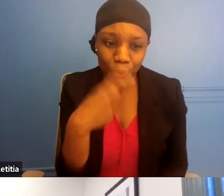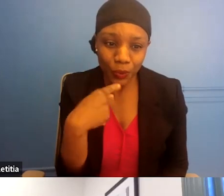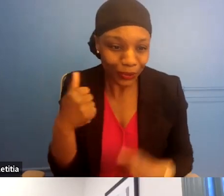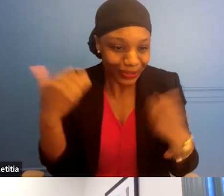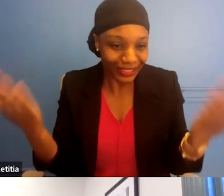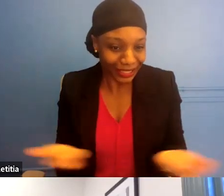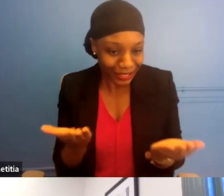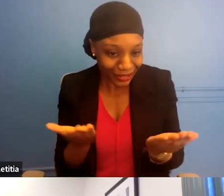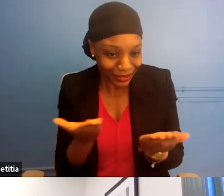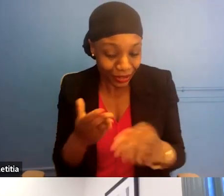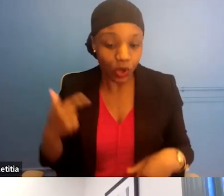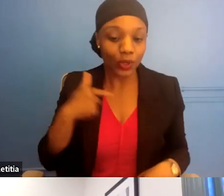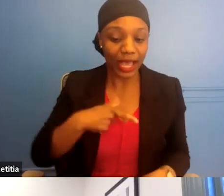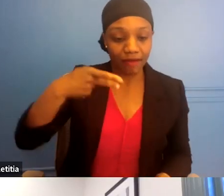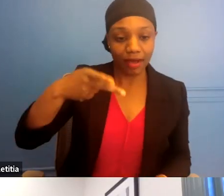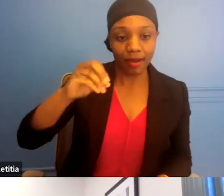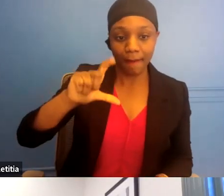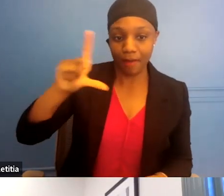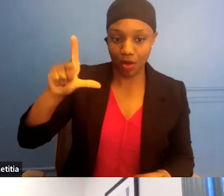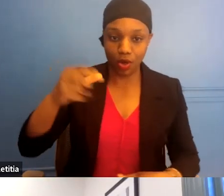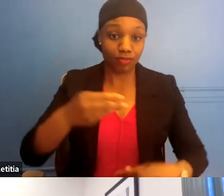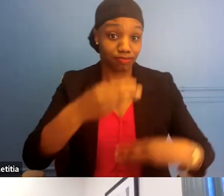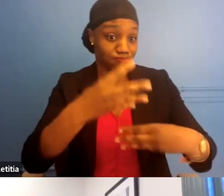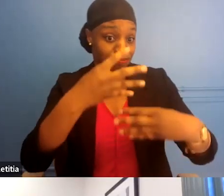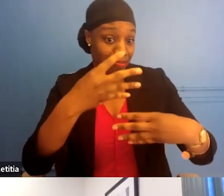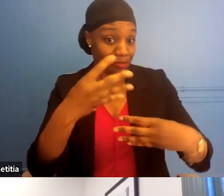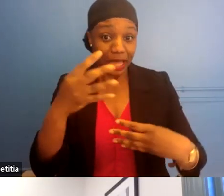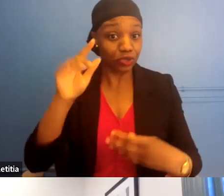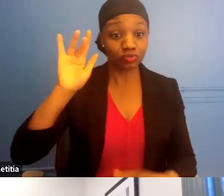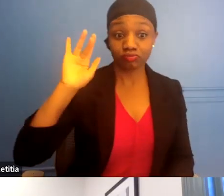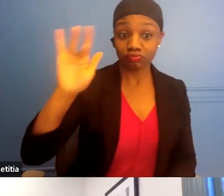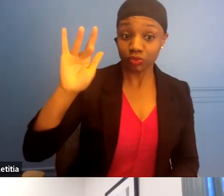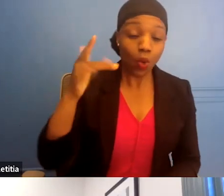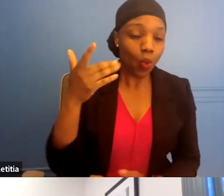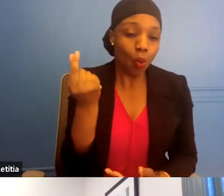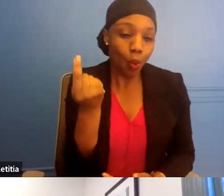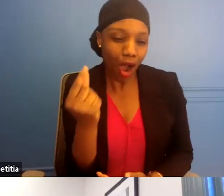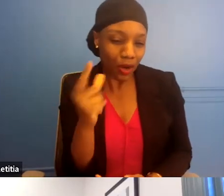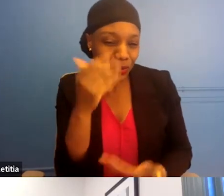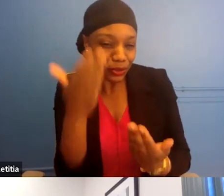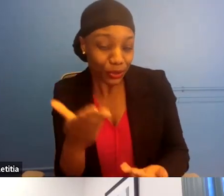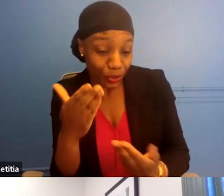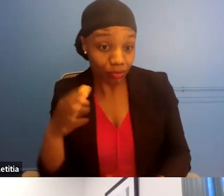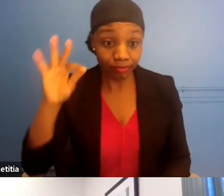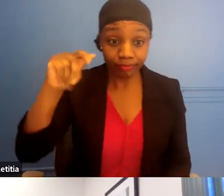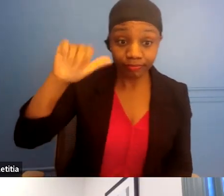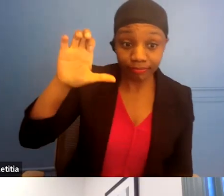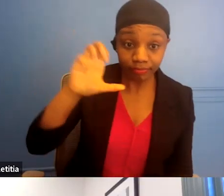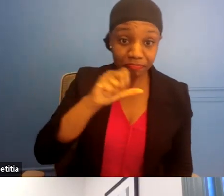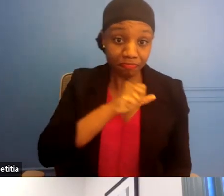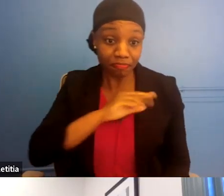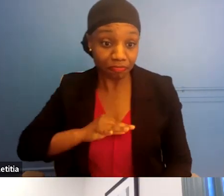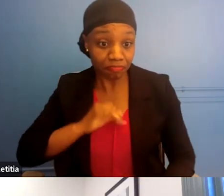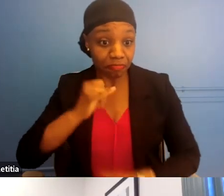have an affiliation poll in which you can indicate whether you're a faculty, staff, student, alum, or